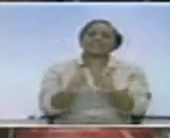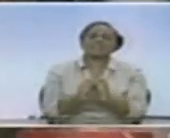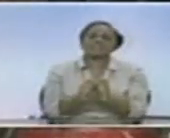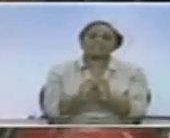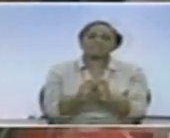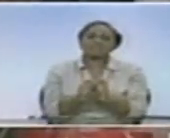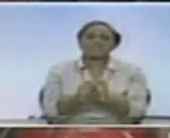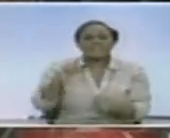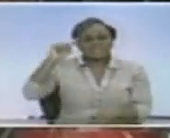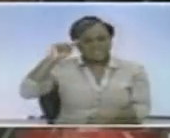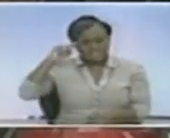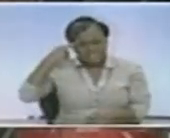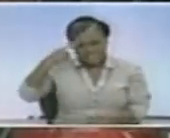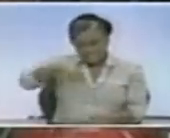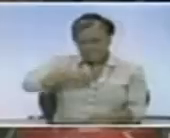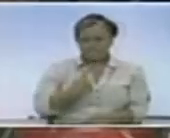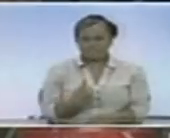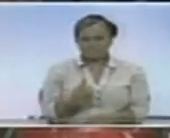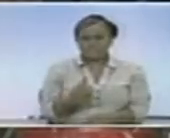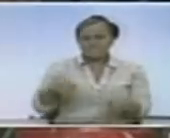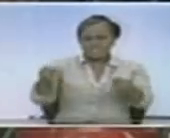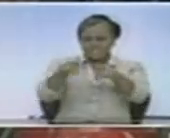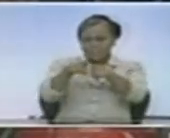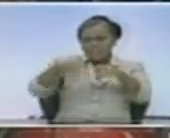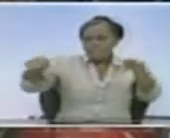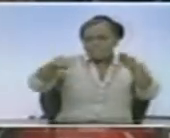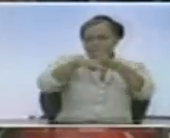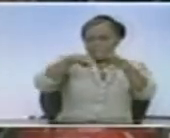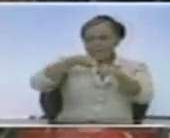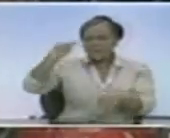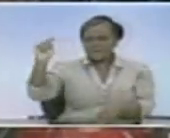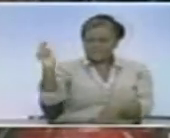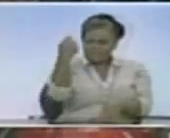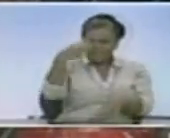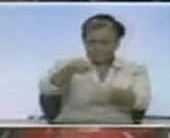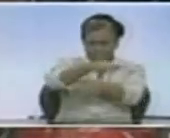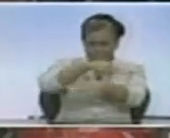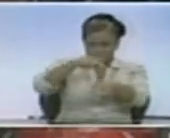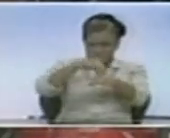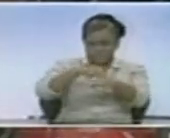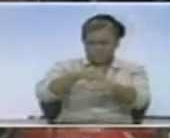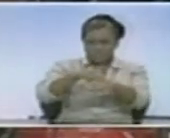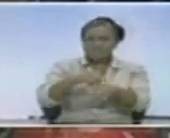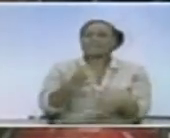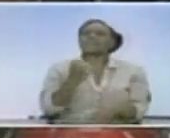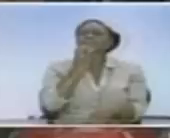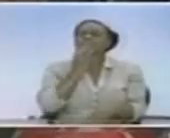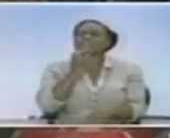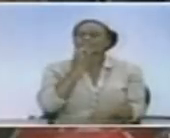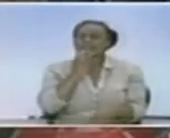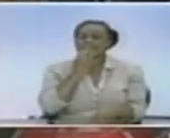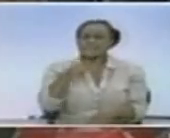Forget tribe. Think of yourself as member of Kenya nation. Mm. And that's what Kenyatta was